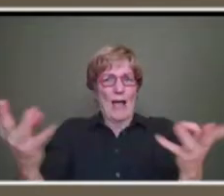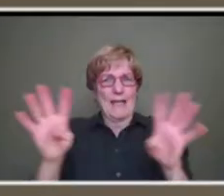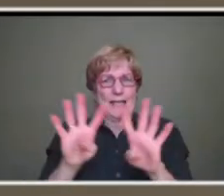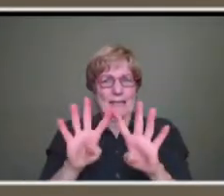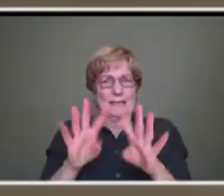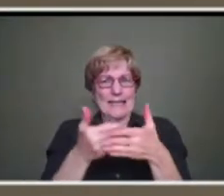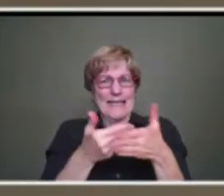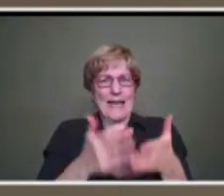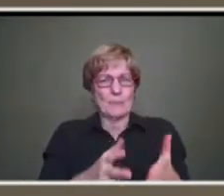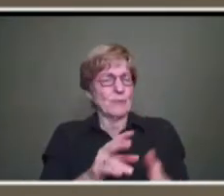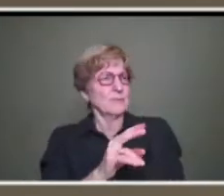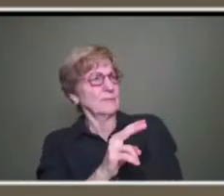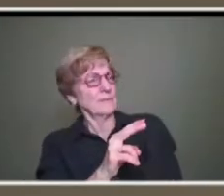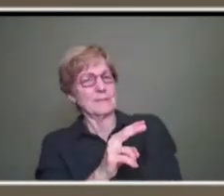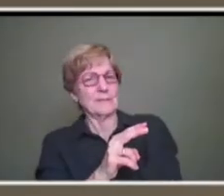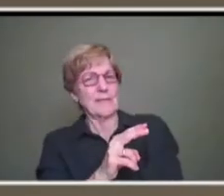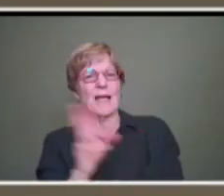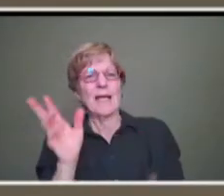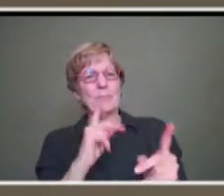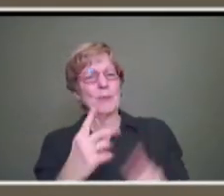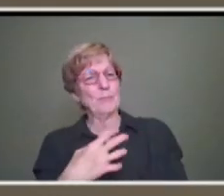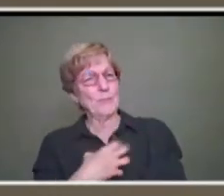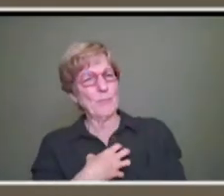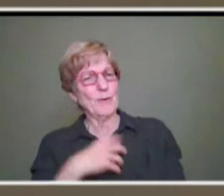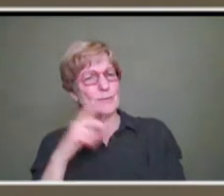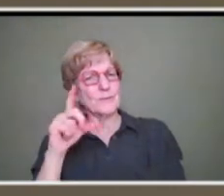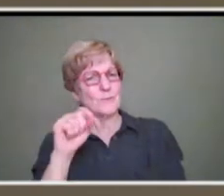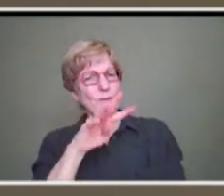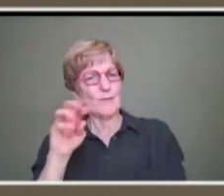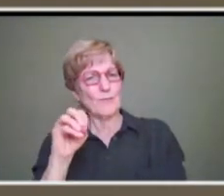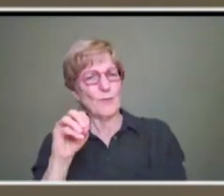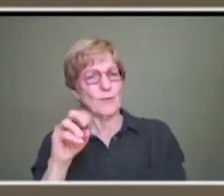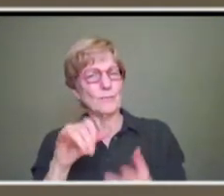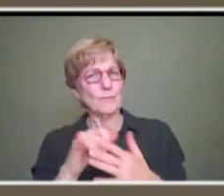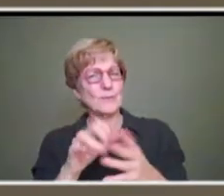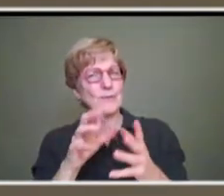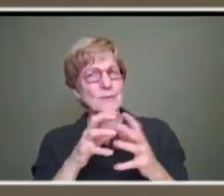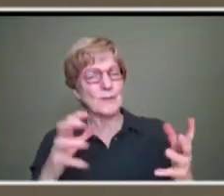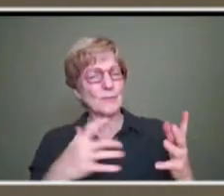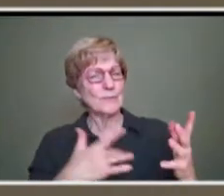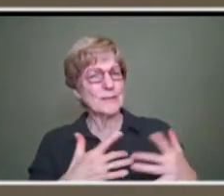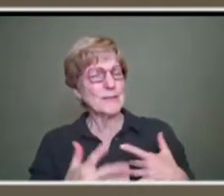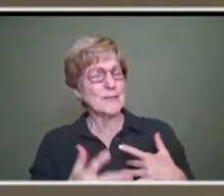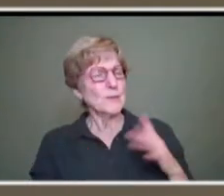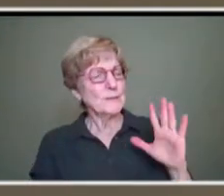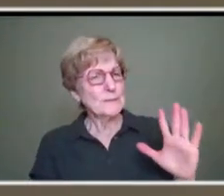neighborhood which is what those opposed to the 2040 plan were so concerned about so